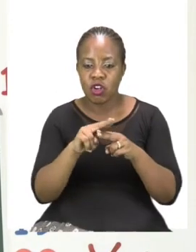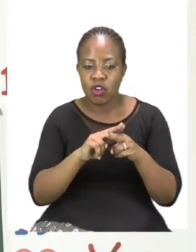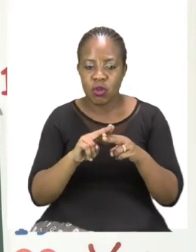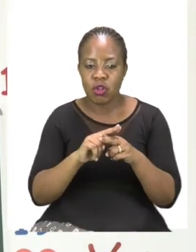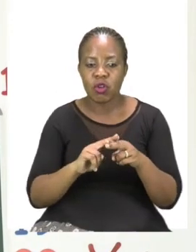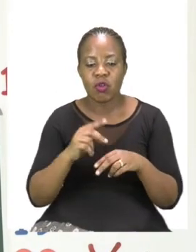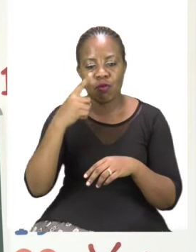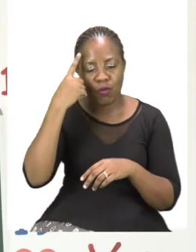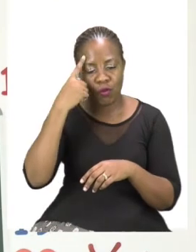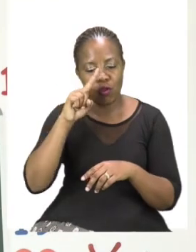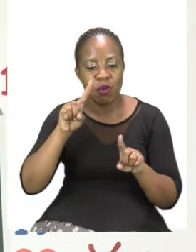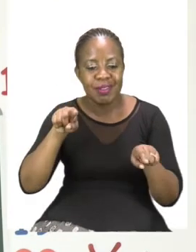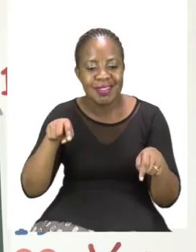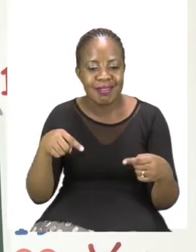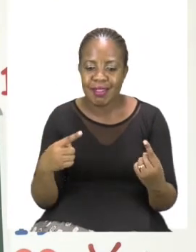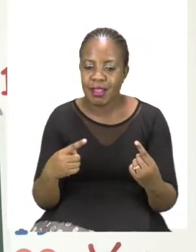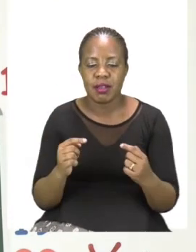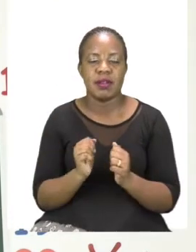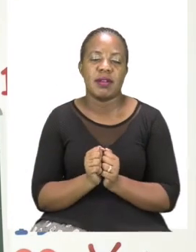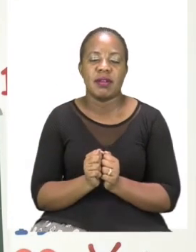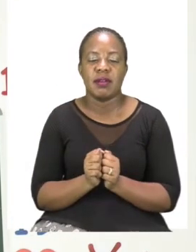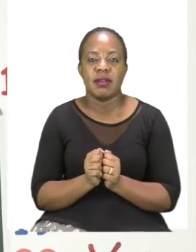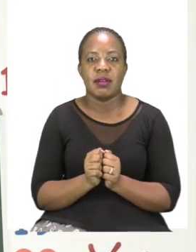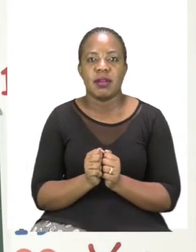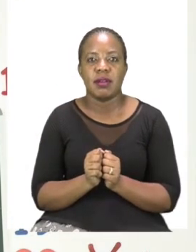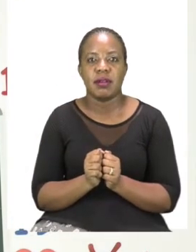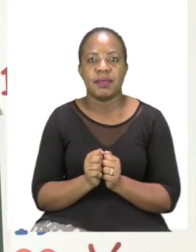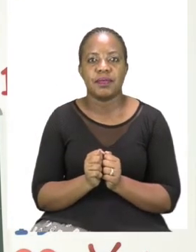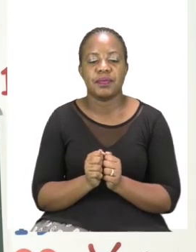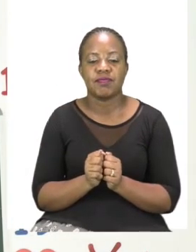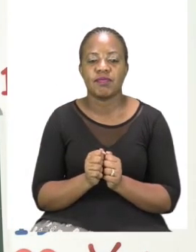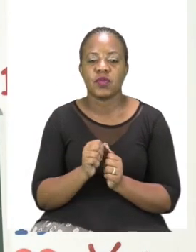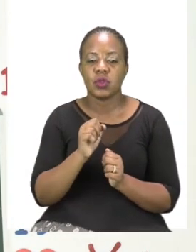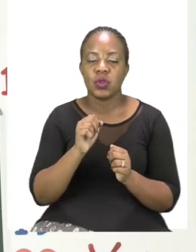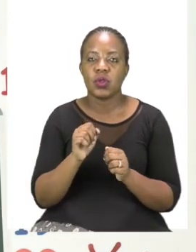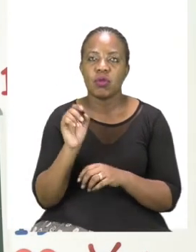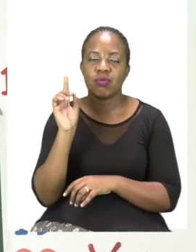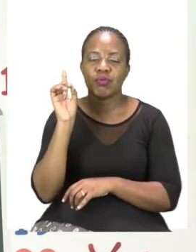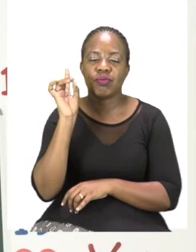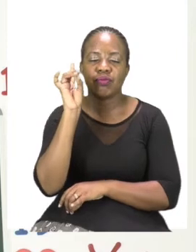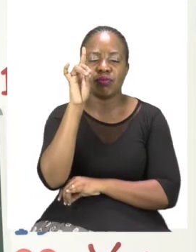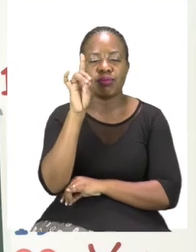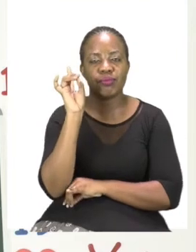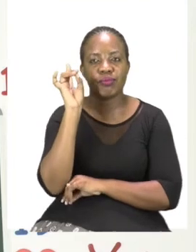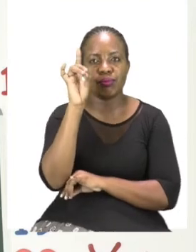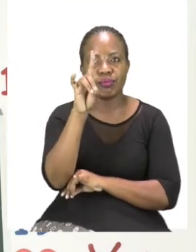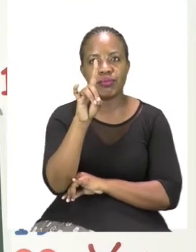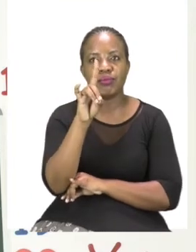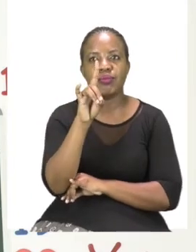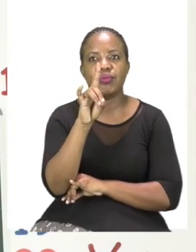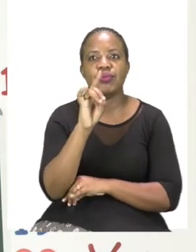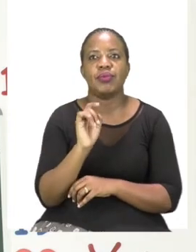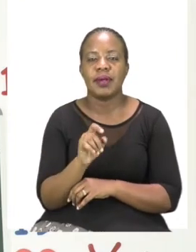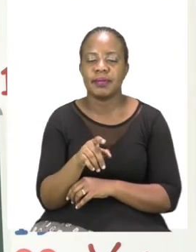not human. So our giraffes were it. But if we want to show that the drum